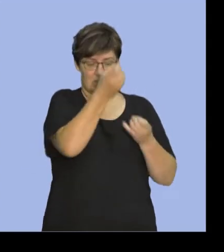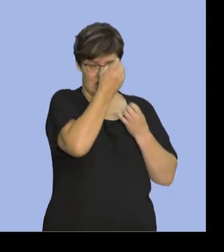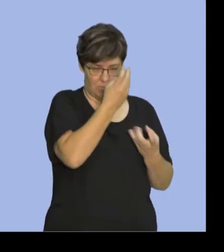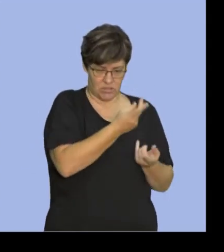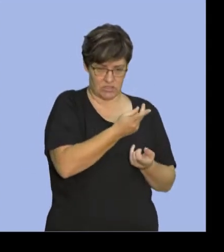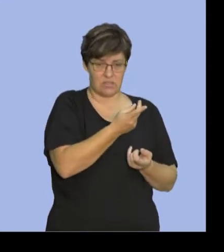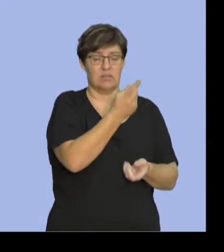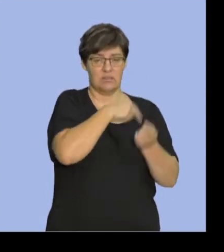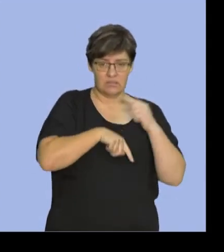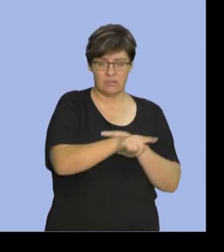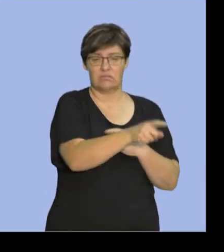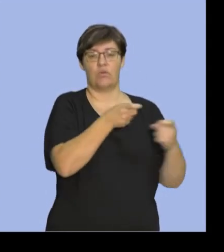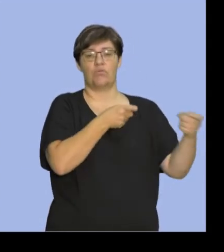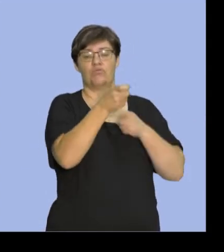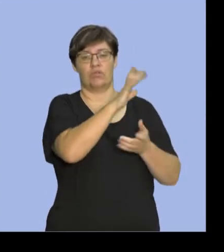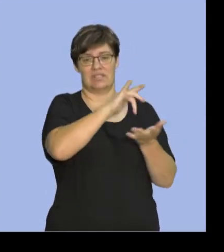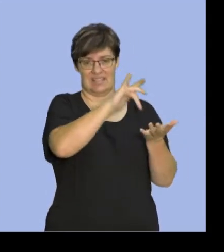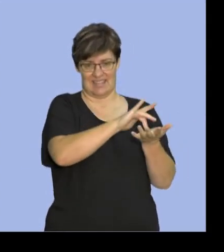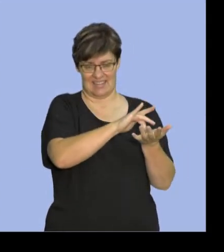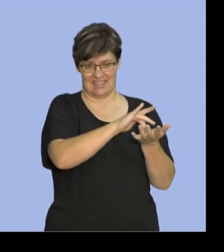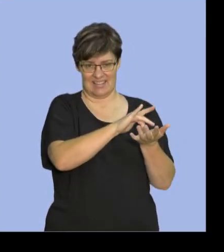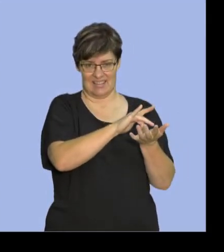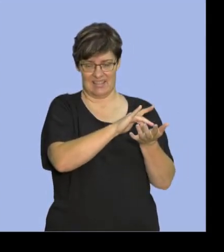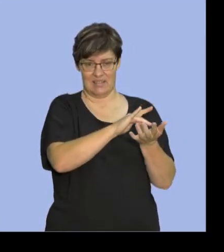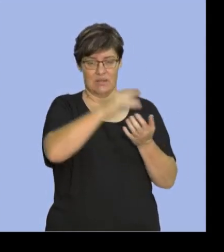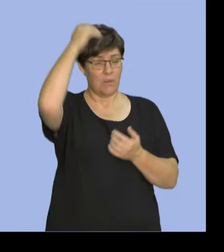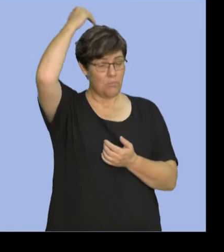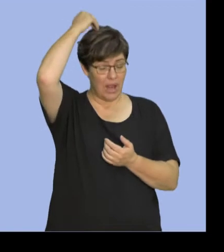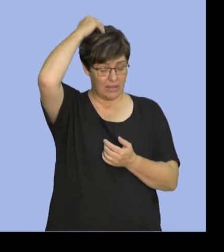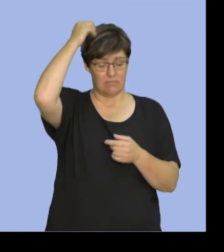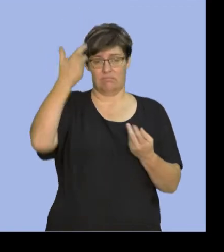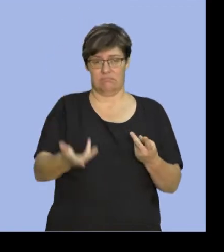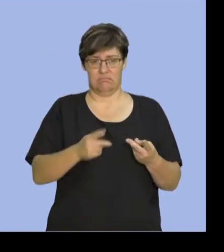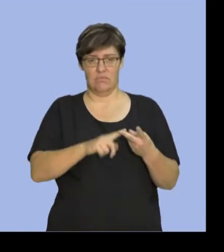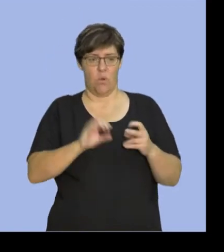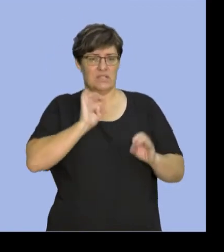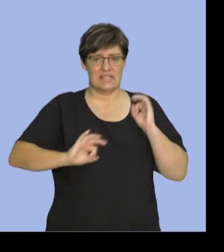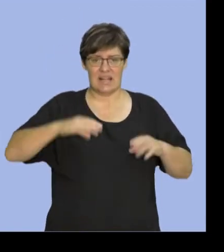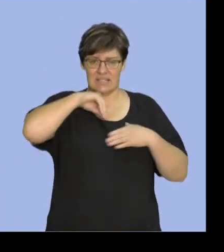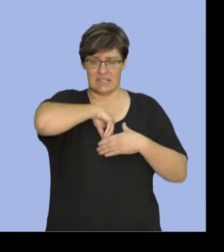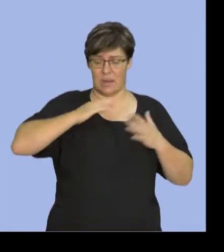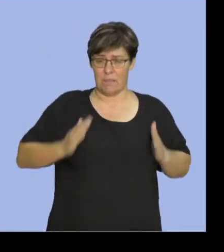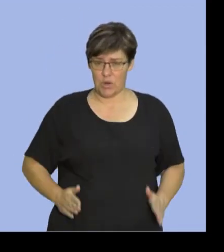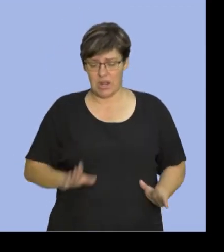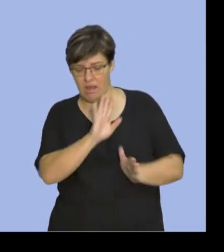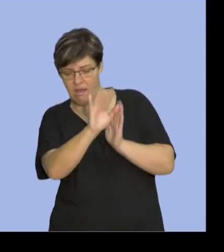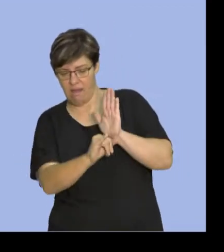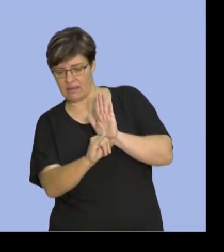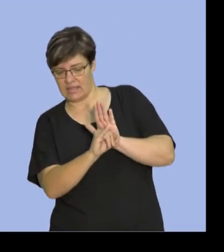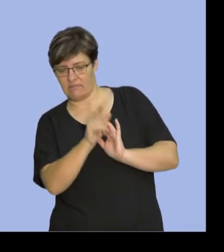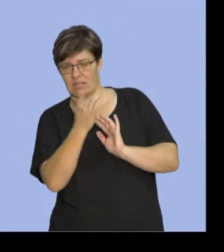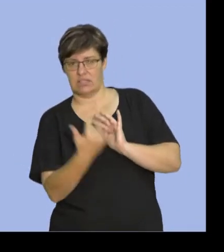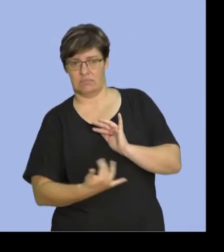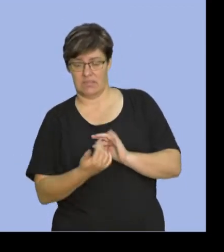it through the control center, which could be the brain, it could be certain cells in the body that identifies the stimulus and